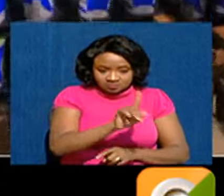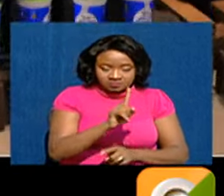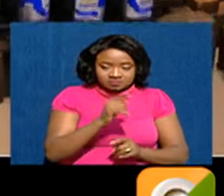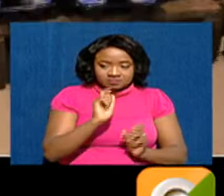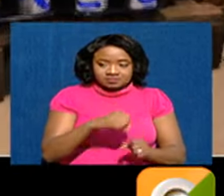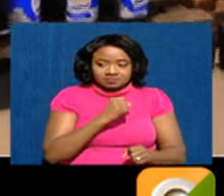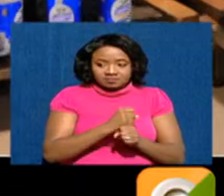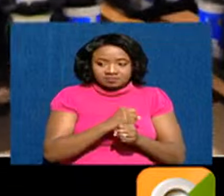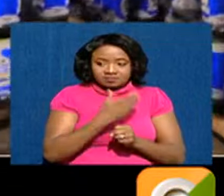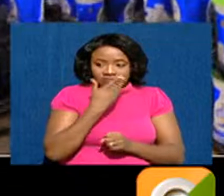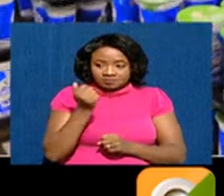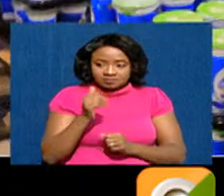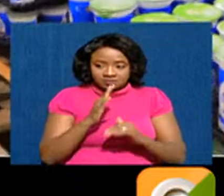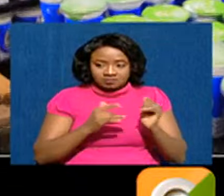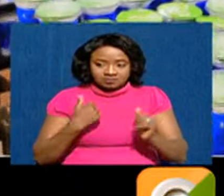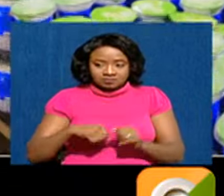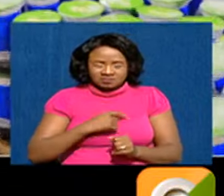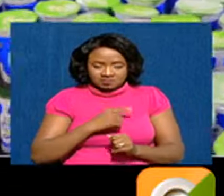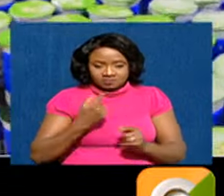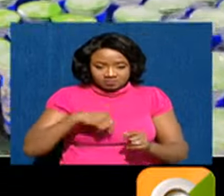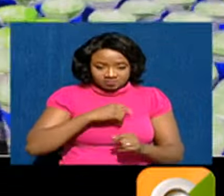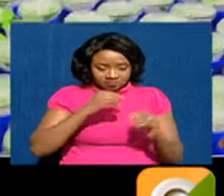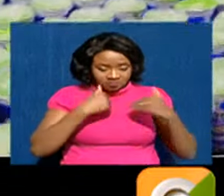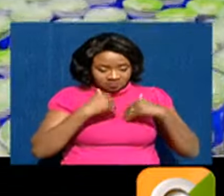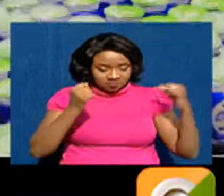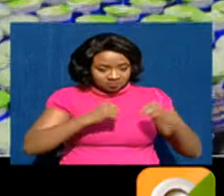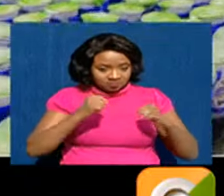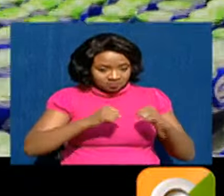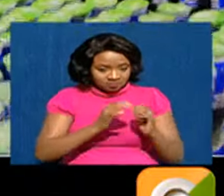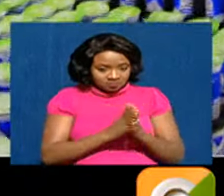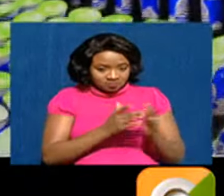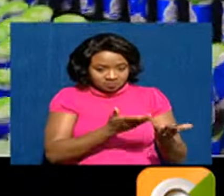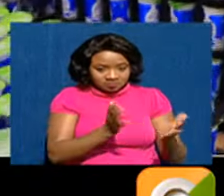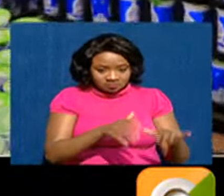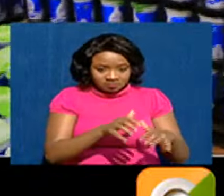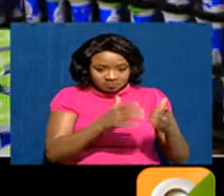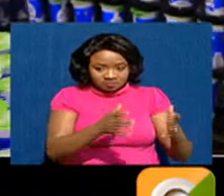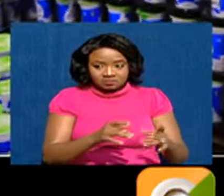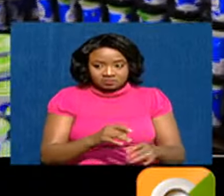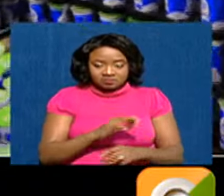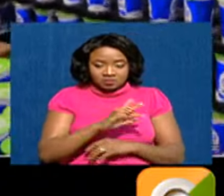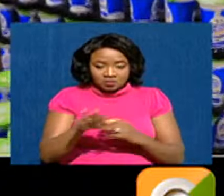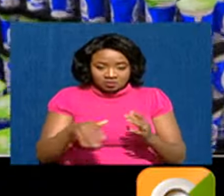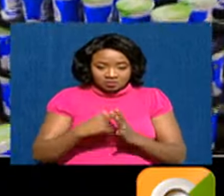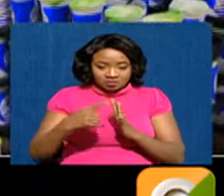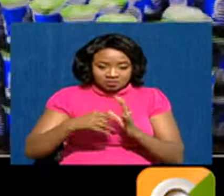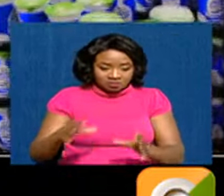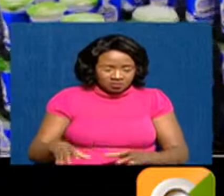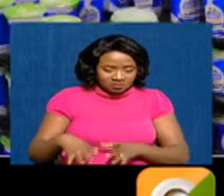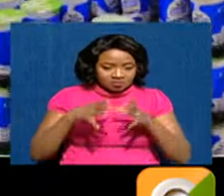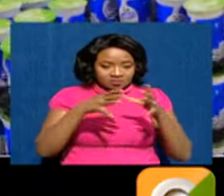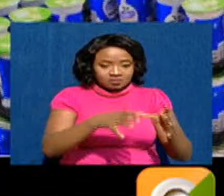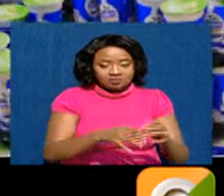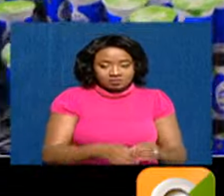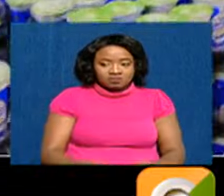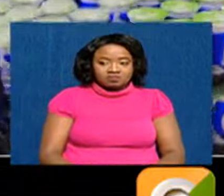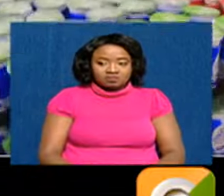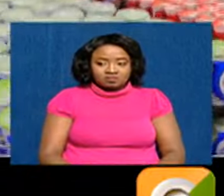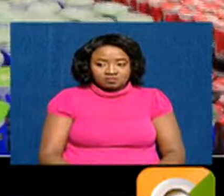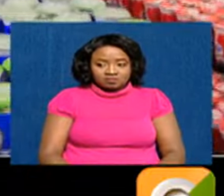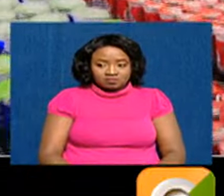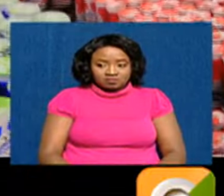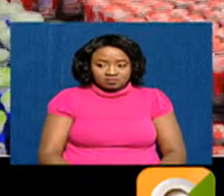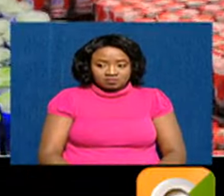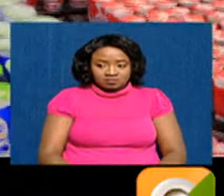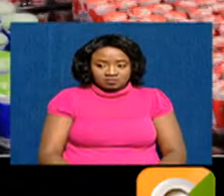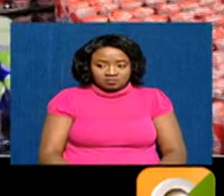than us. So we entered into an agreement. We transferred the entire factory to them. We gave them a 20